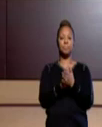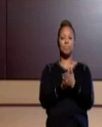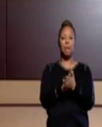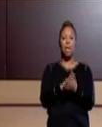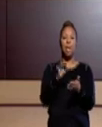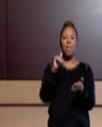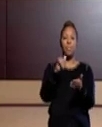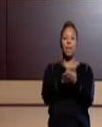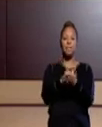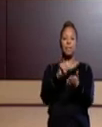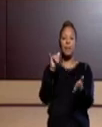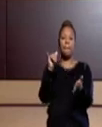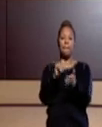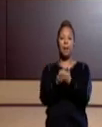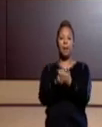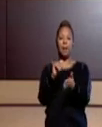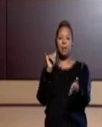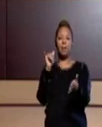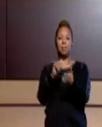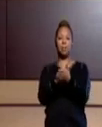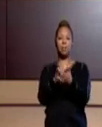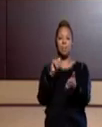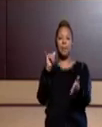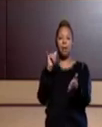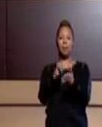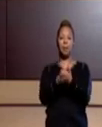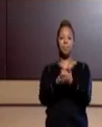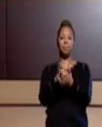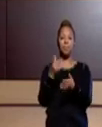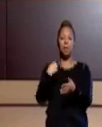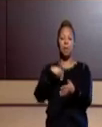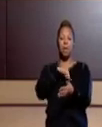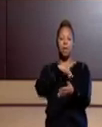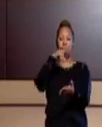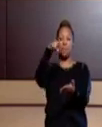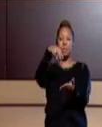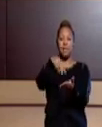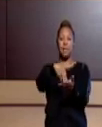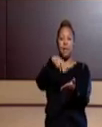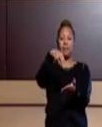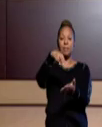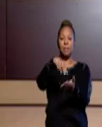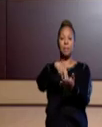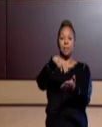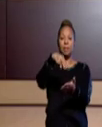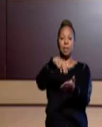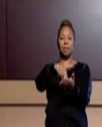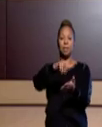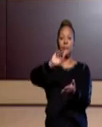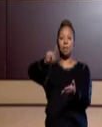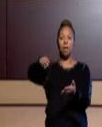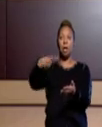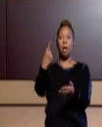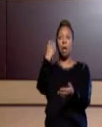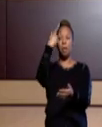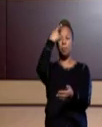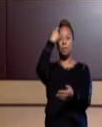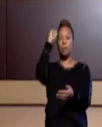that's impossible. That's impossible. Now we're standing here. Now we're standing here